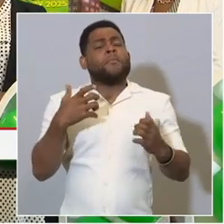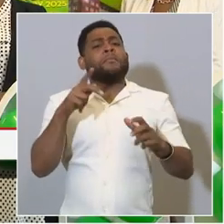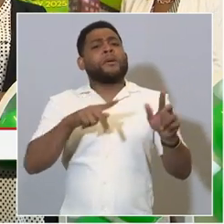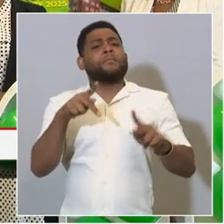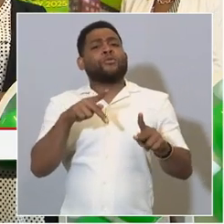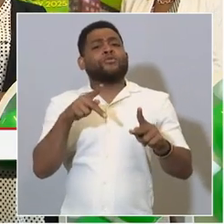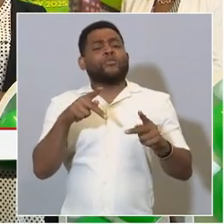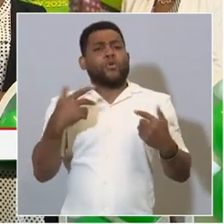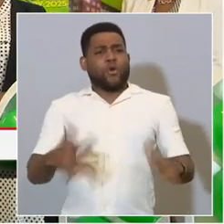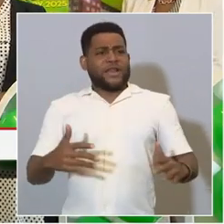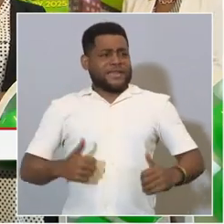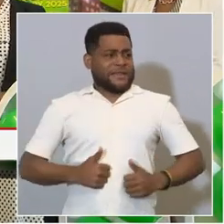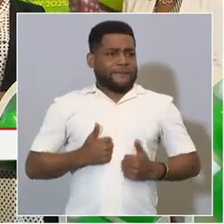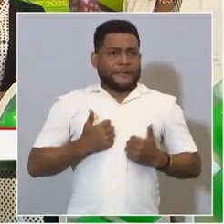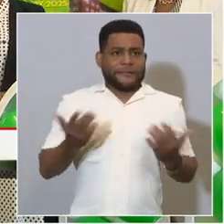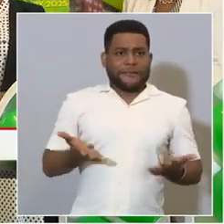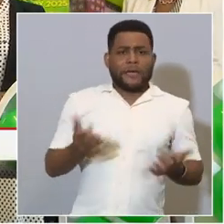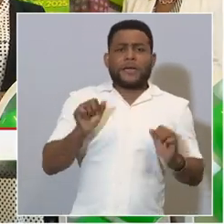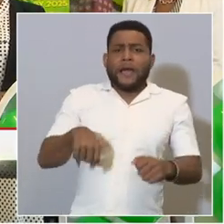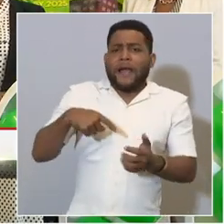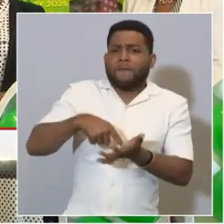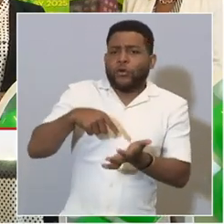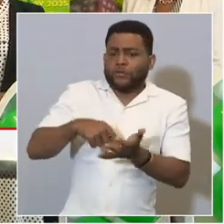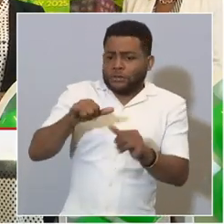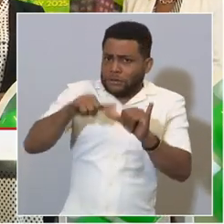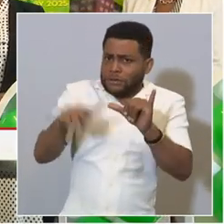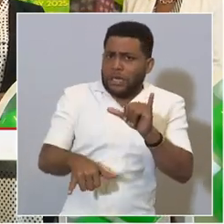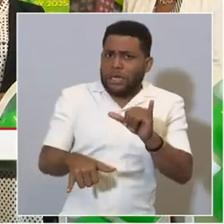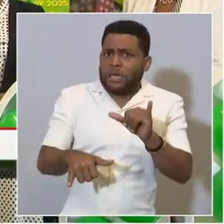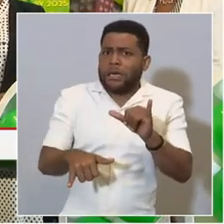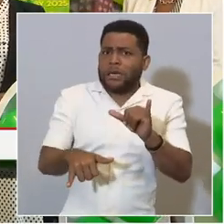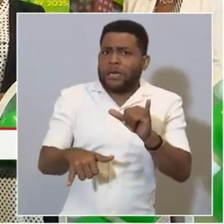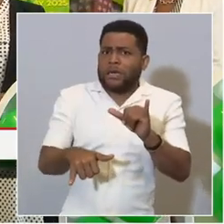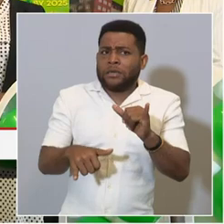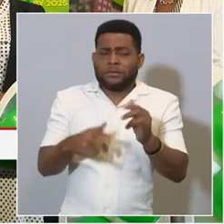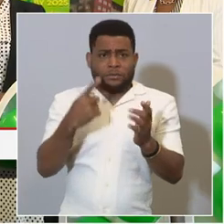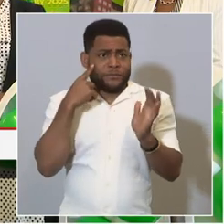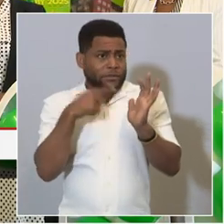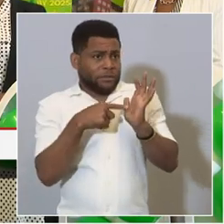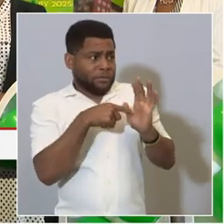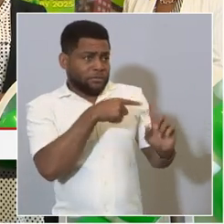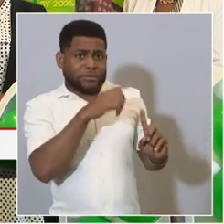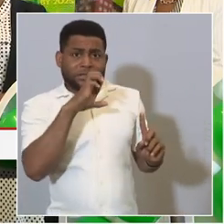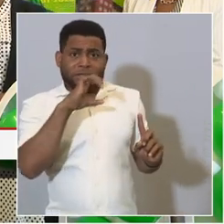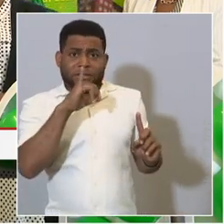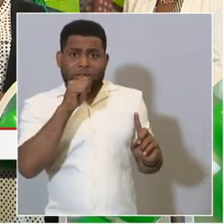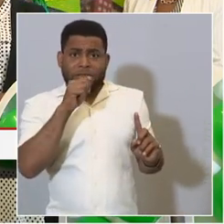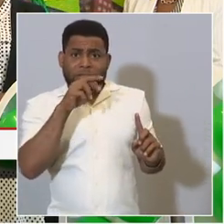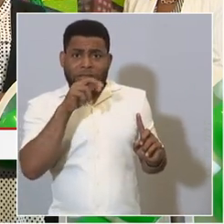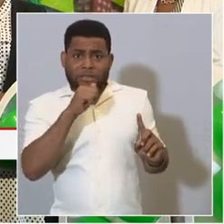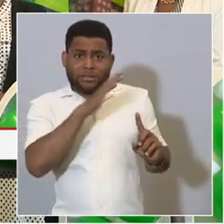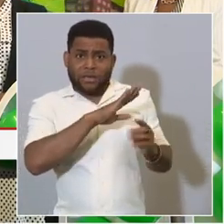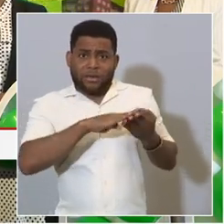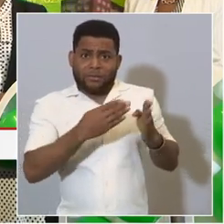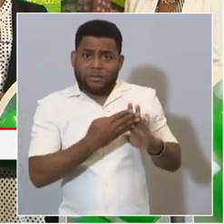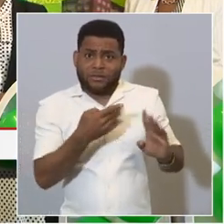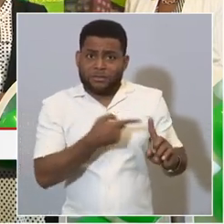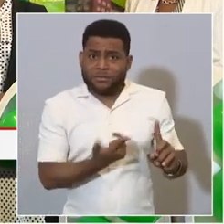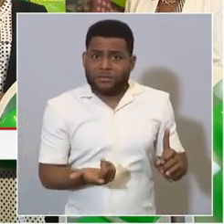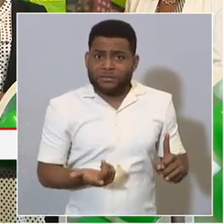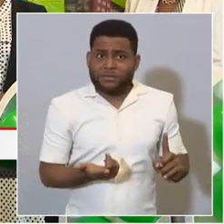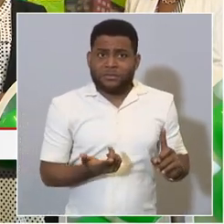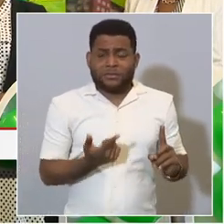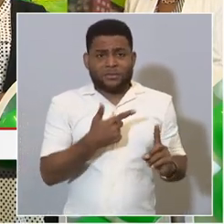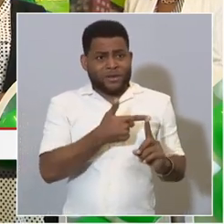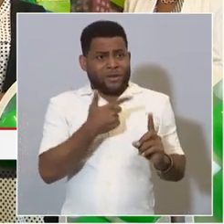afford to stay here, like Sierra and her family, and that our children can grow up and know that they can